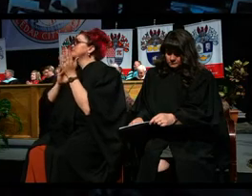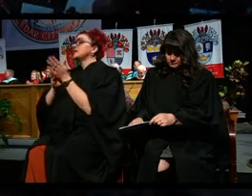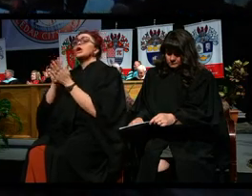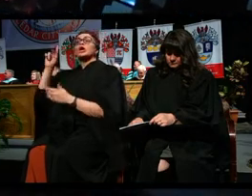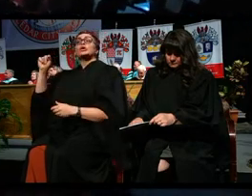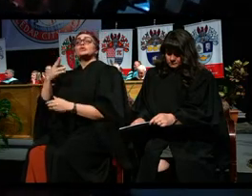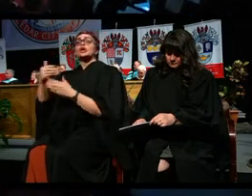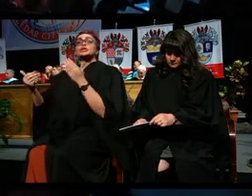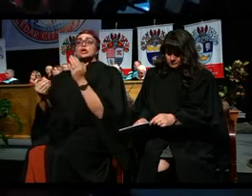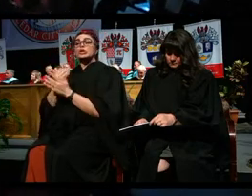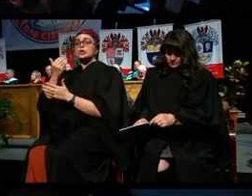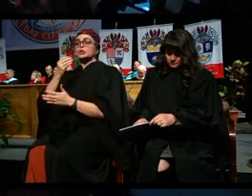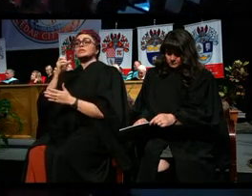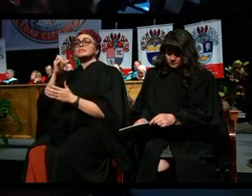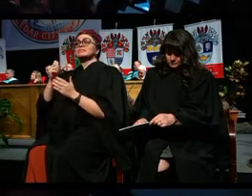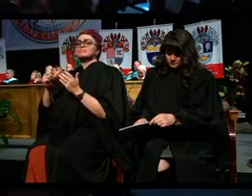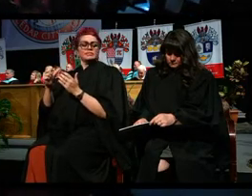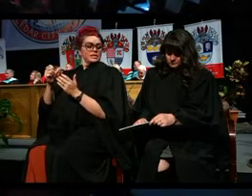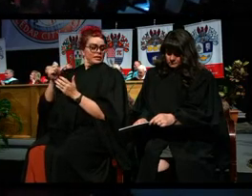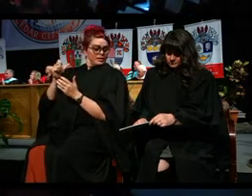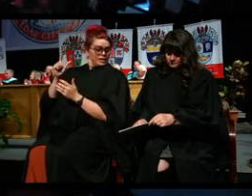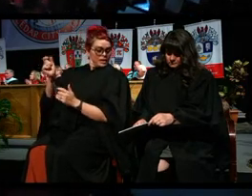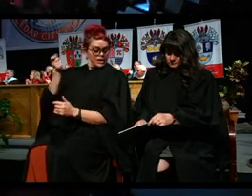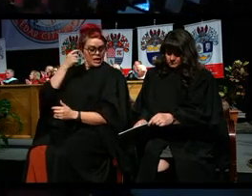Utah's Lieutenant Governor, Deidre Henderson.